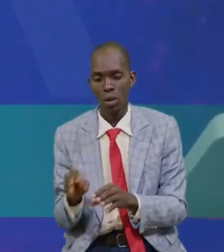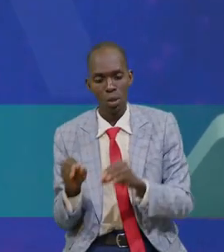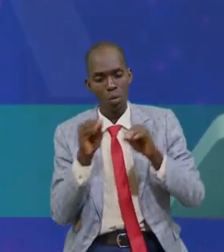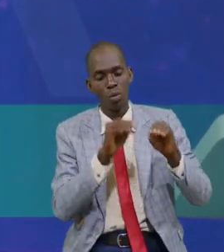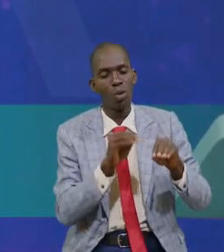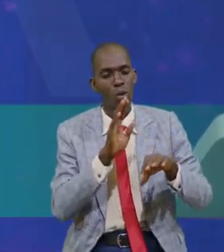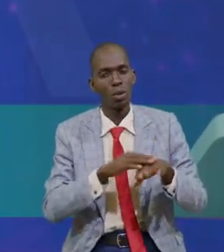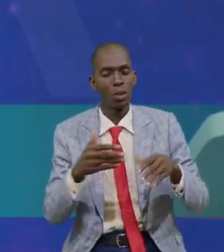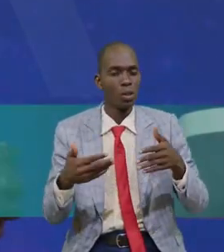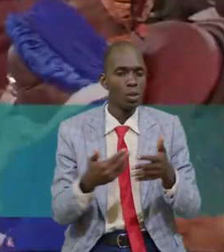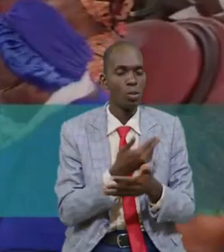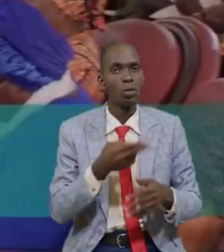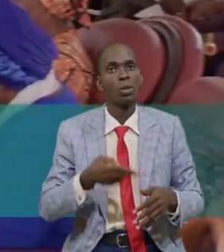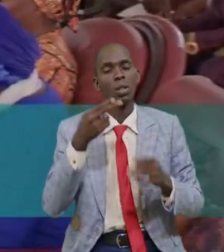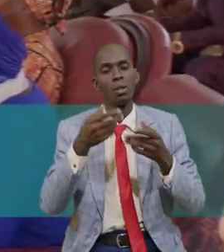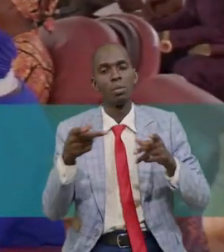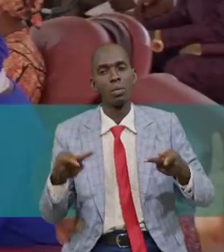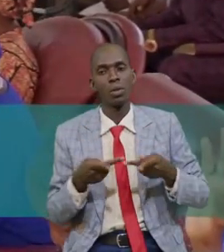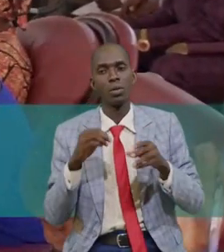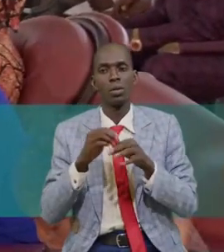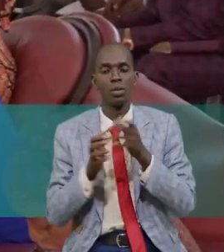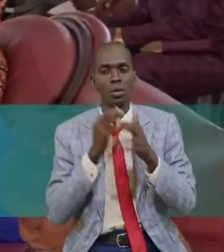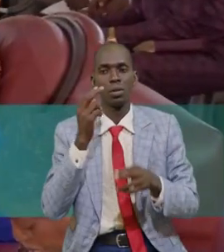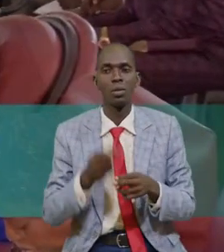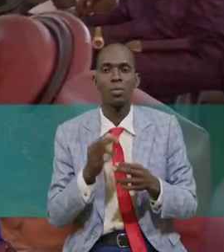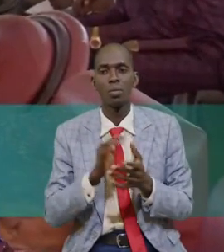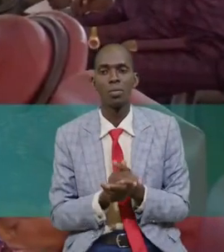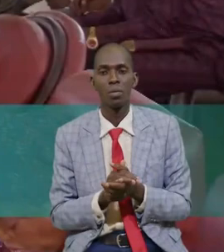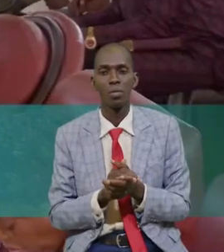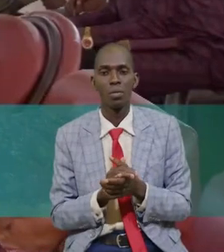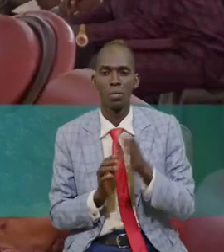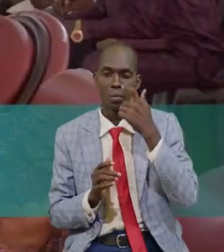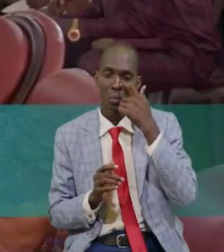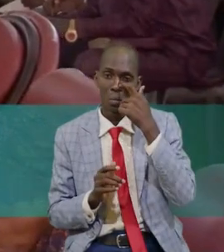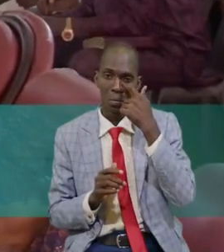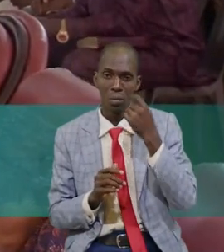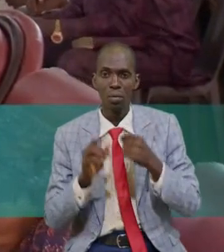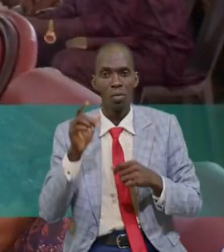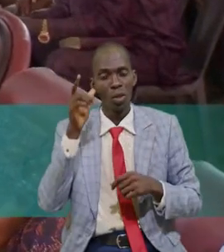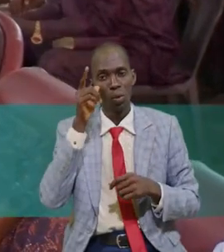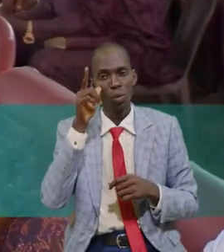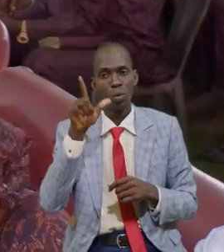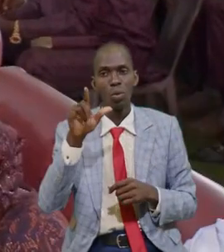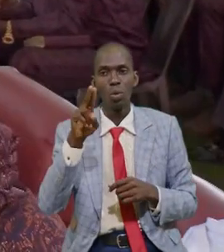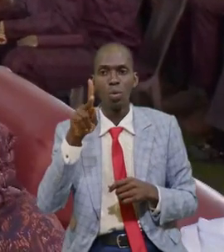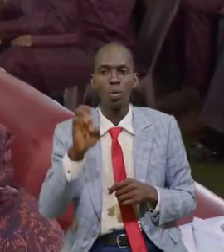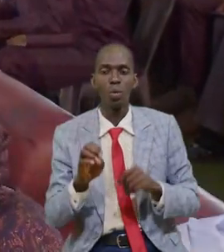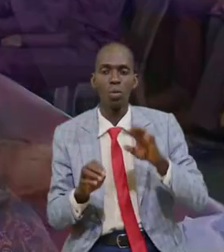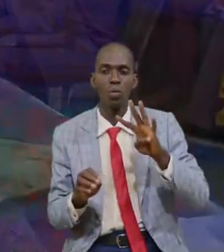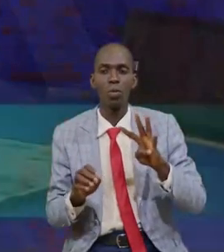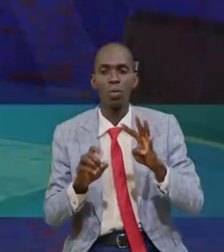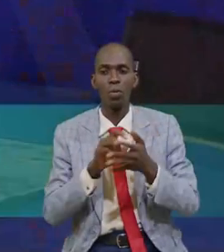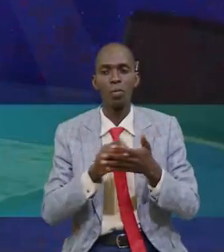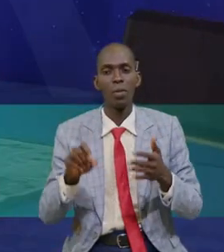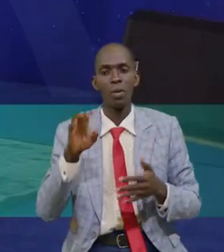ground today in Jesus' name. Luke chapter 4, I'm reading from verse 42. In Luke